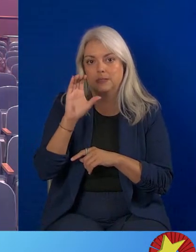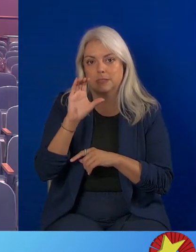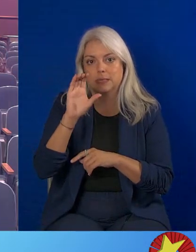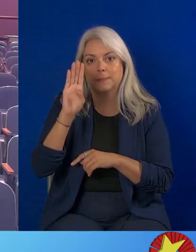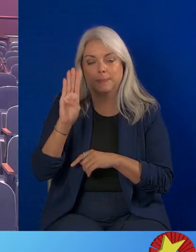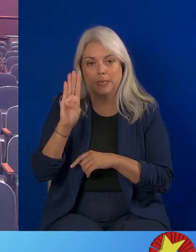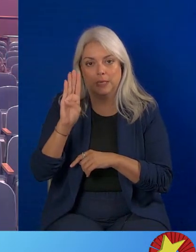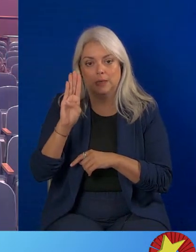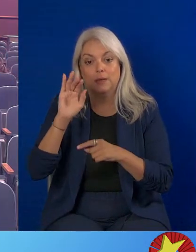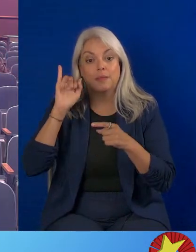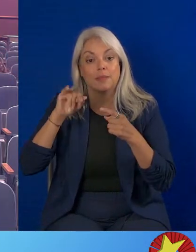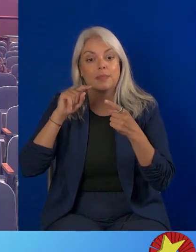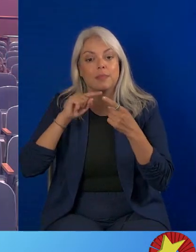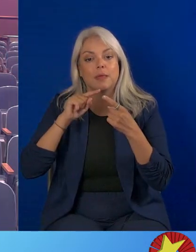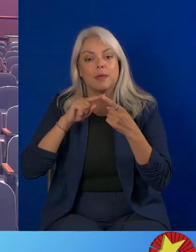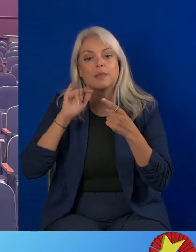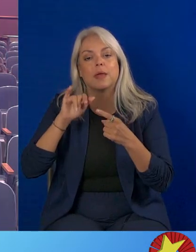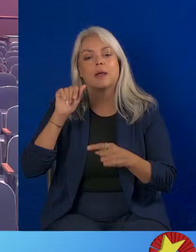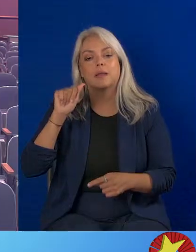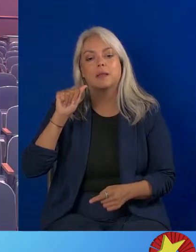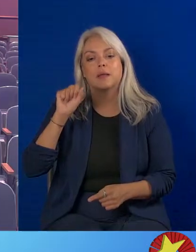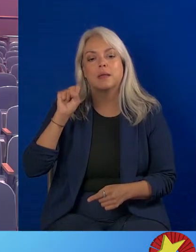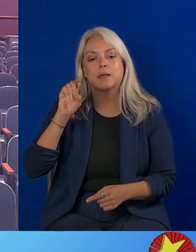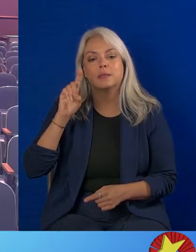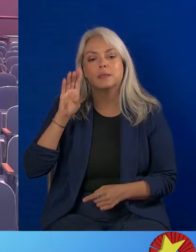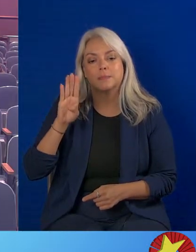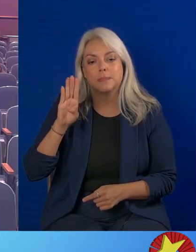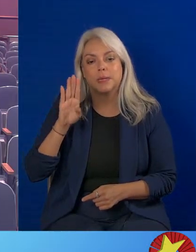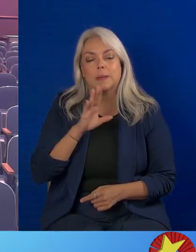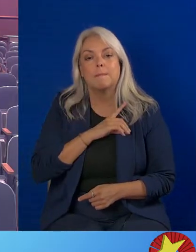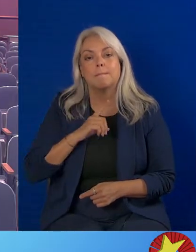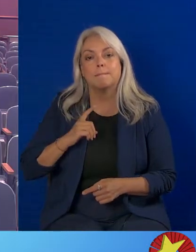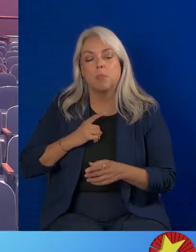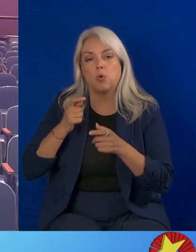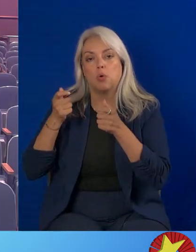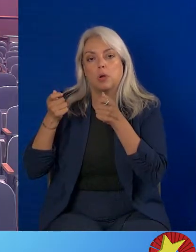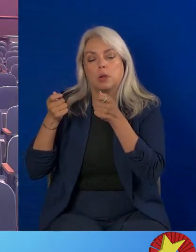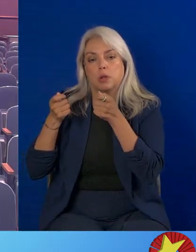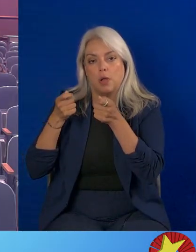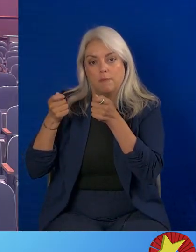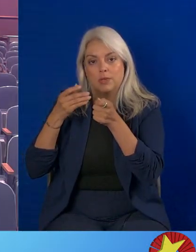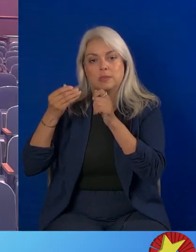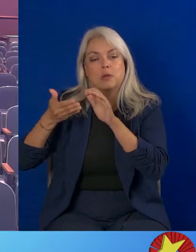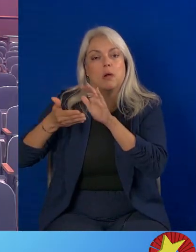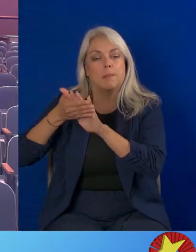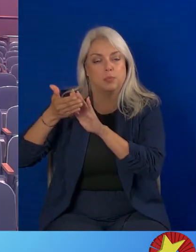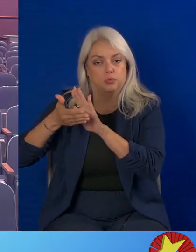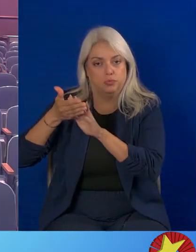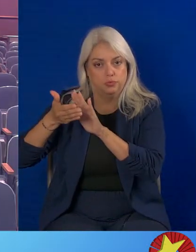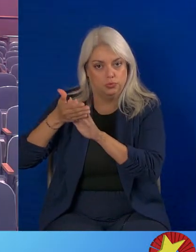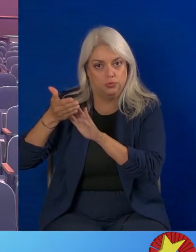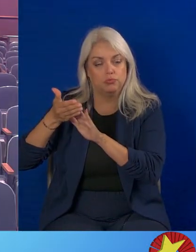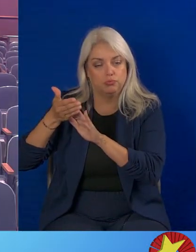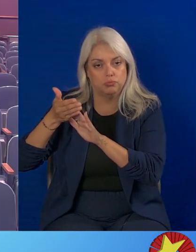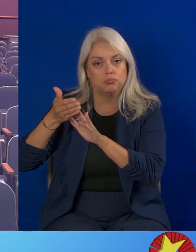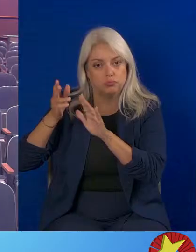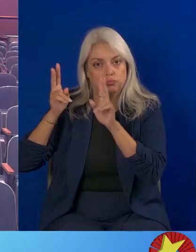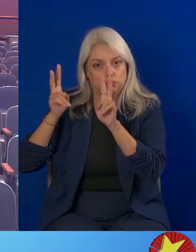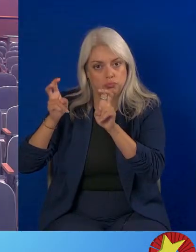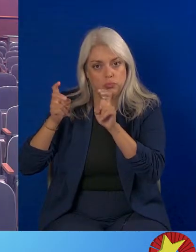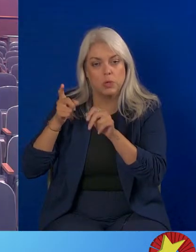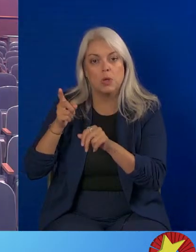BCB, which is the ASDB Board Governance and Operations, Board